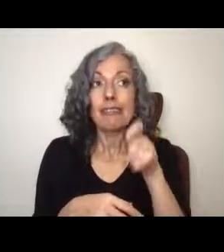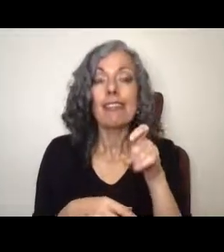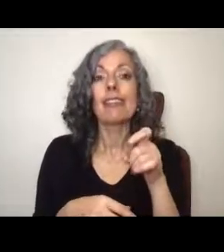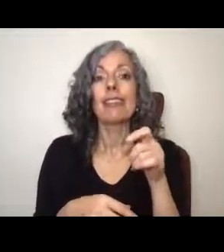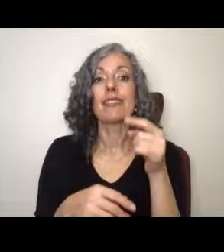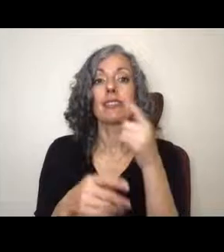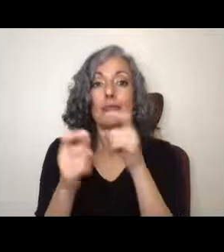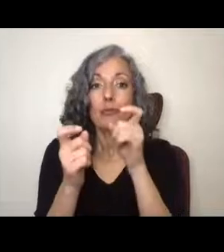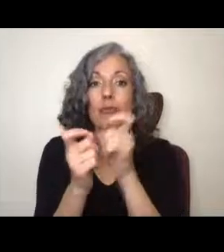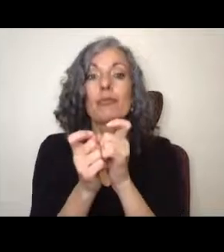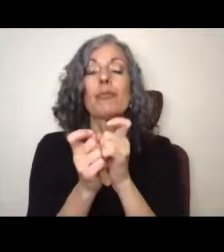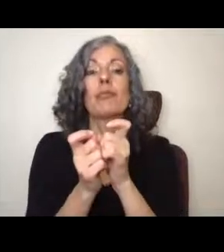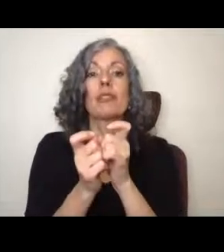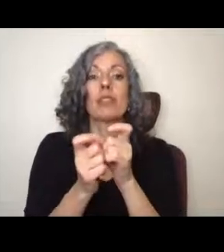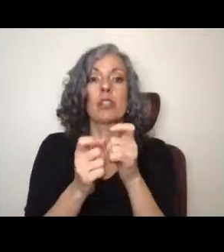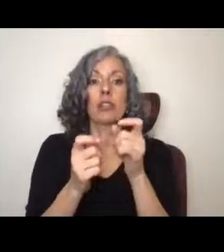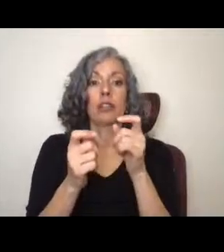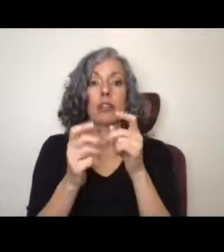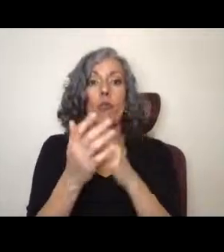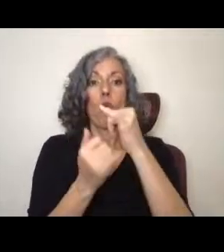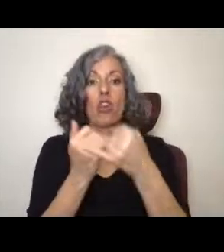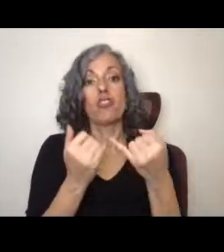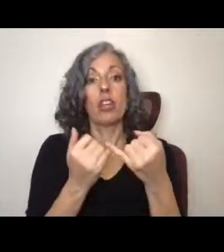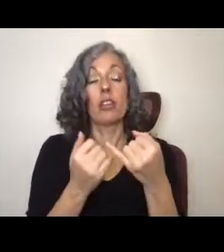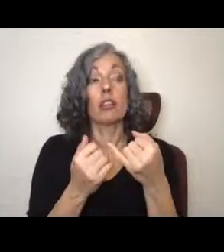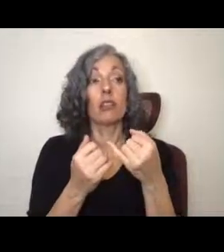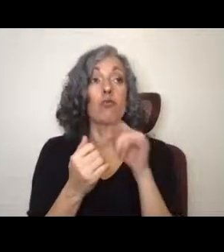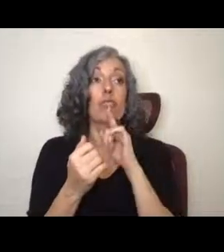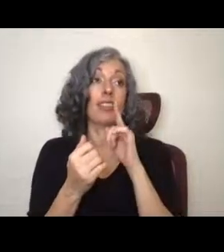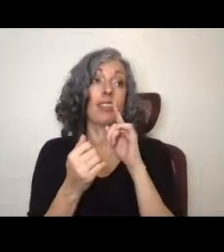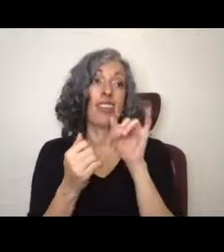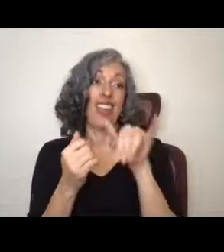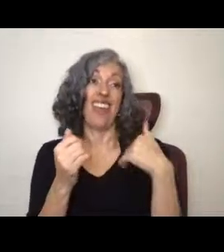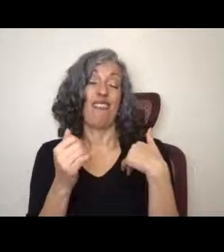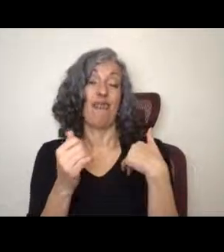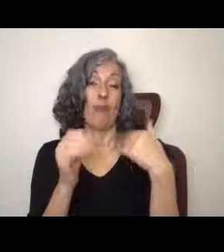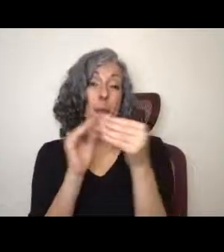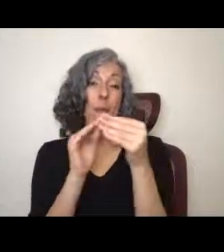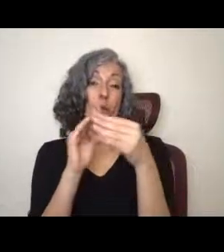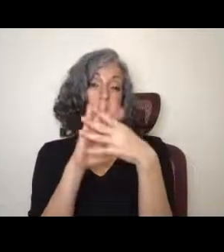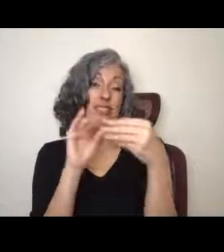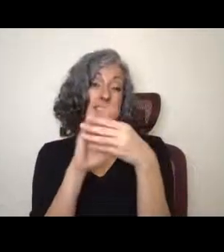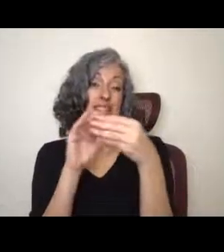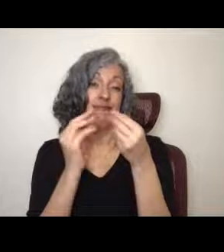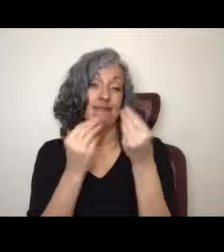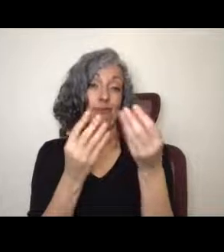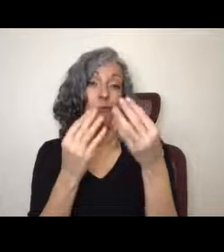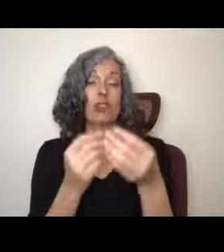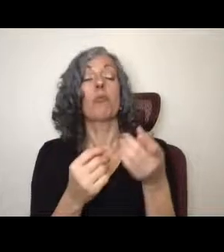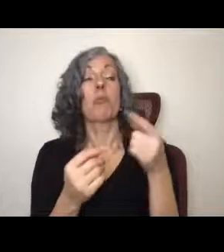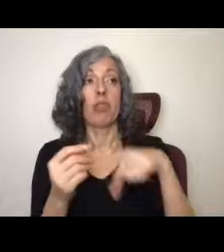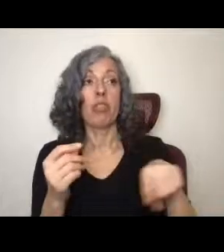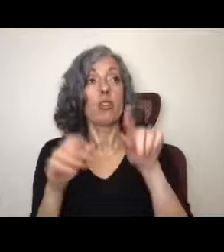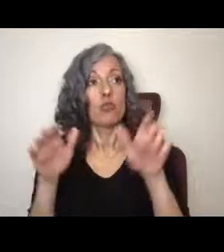projects, is more robust data. But I think they're doing their best with the tools that they